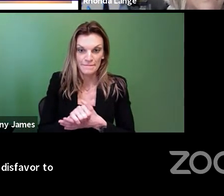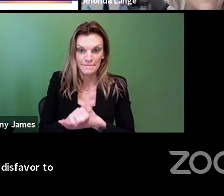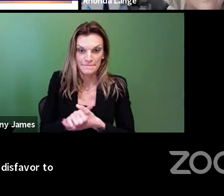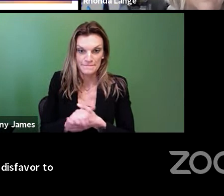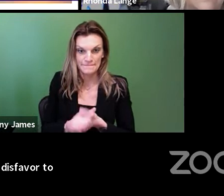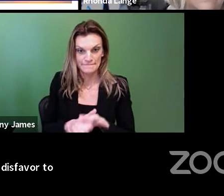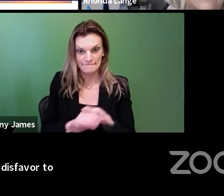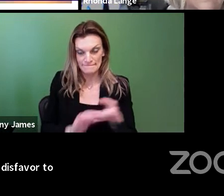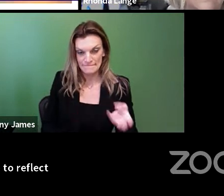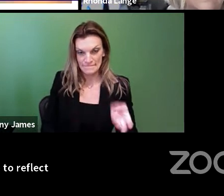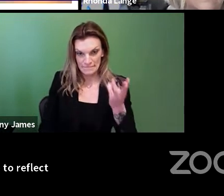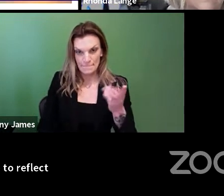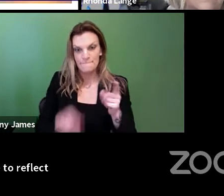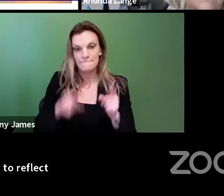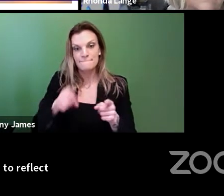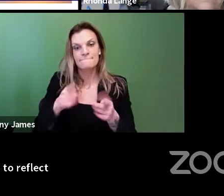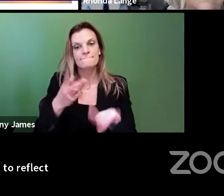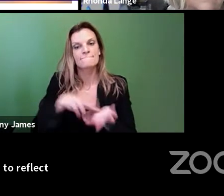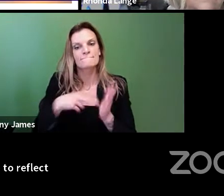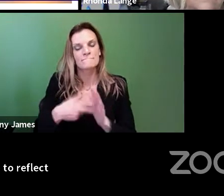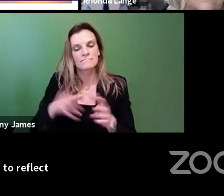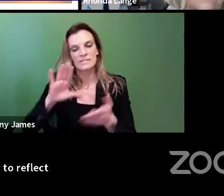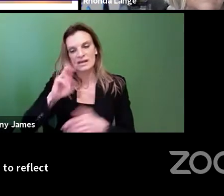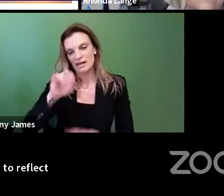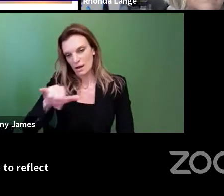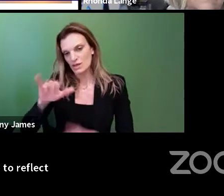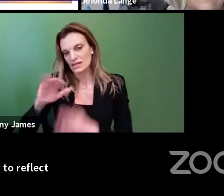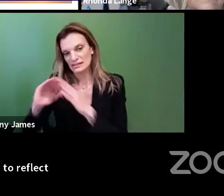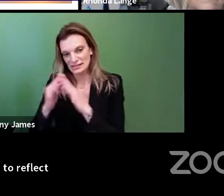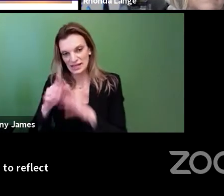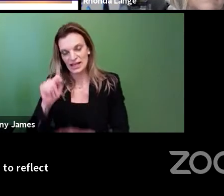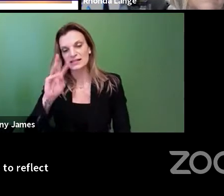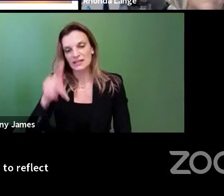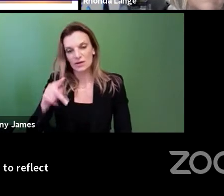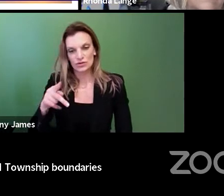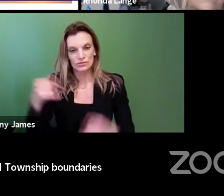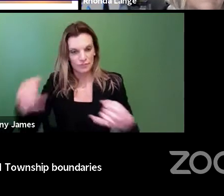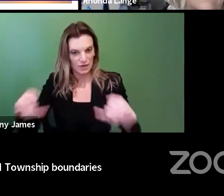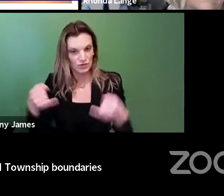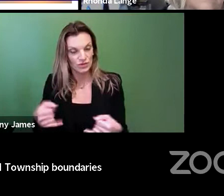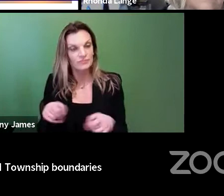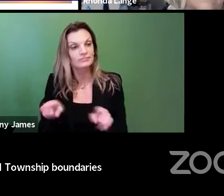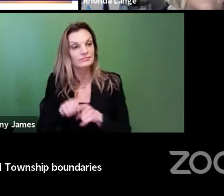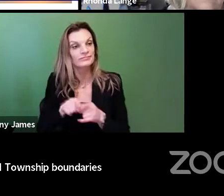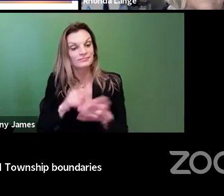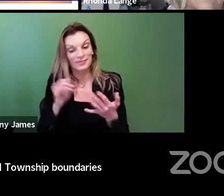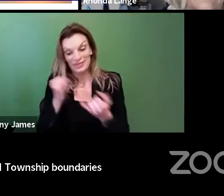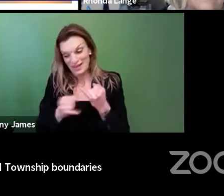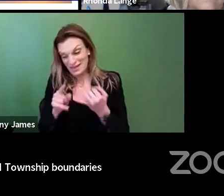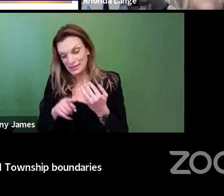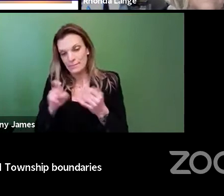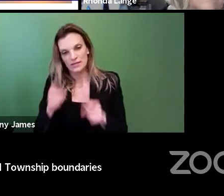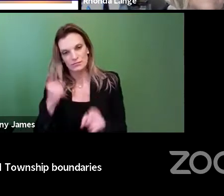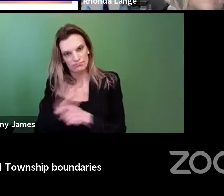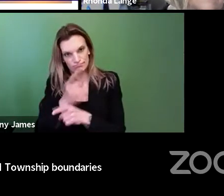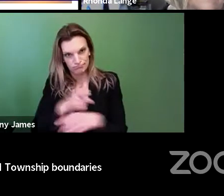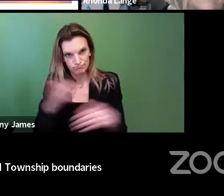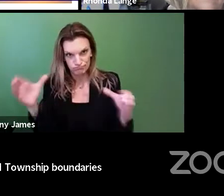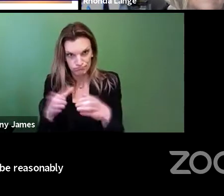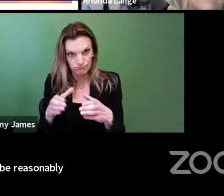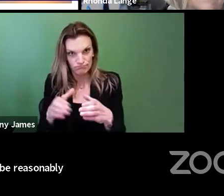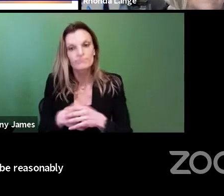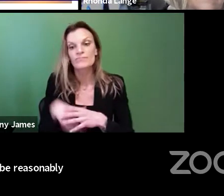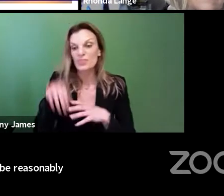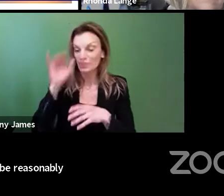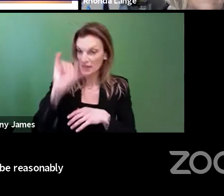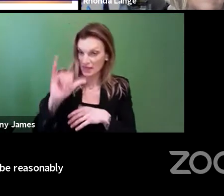county, city, and township boundaries. And seventh, the districts must be reasonably compact. It's a pretty tall order, but